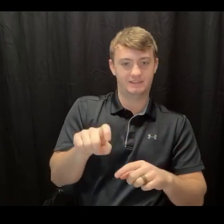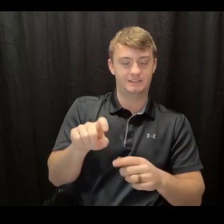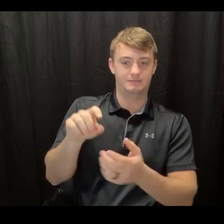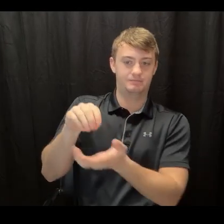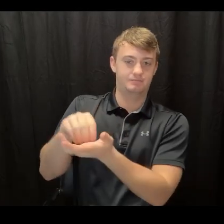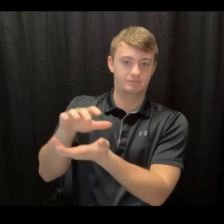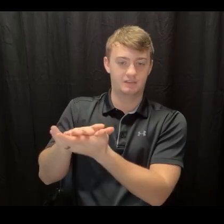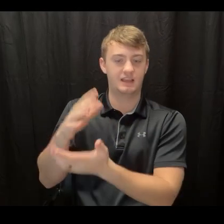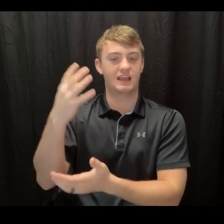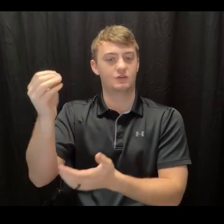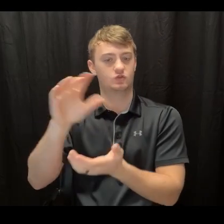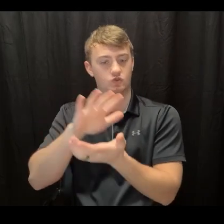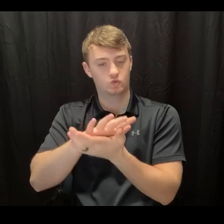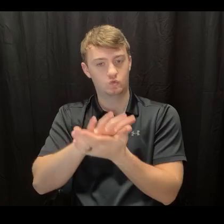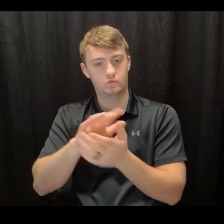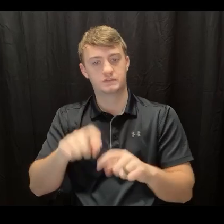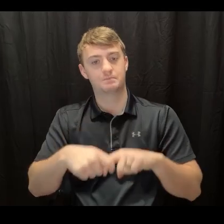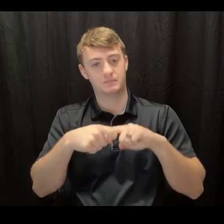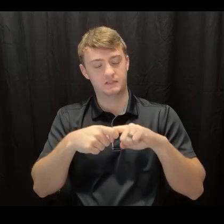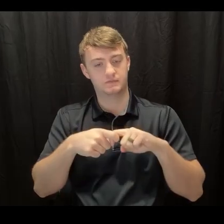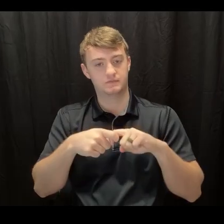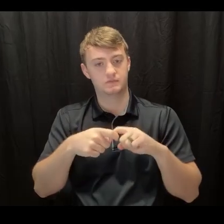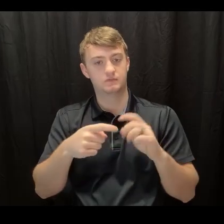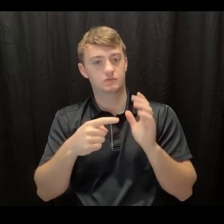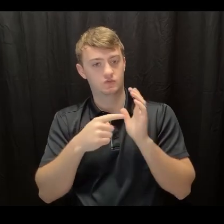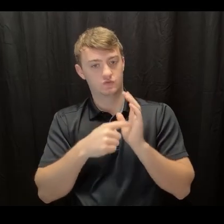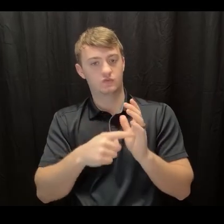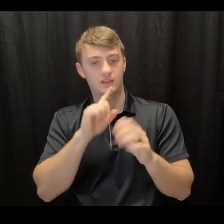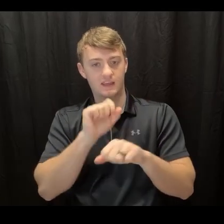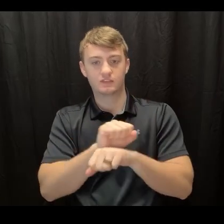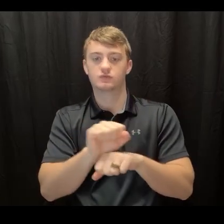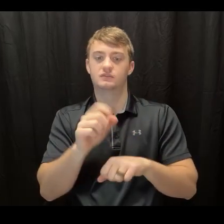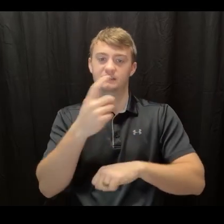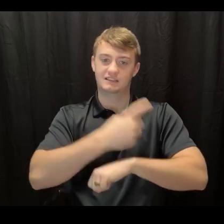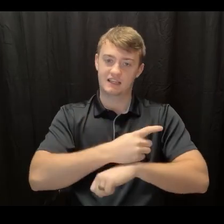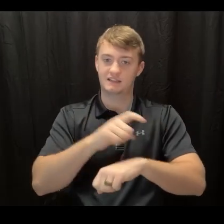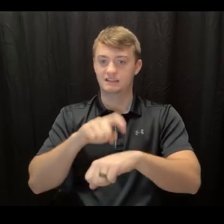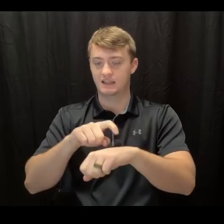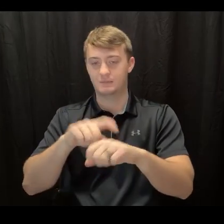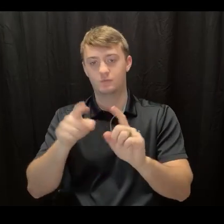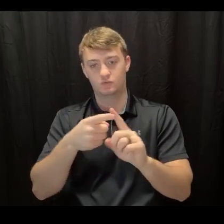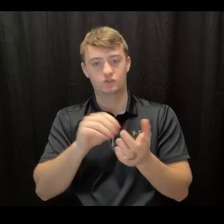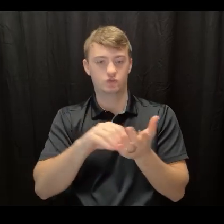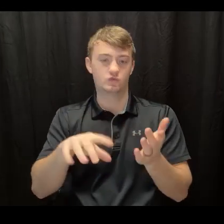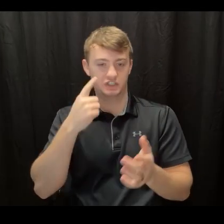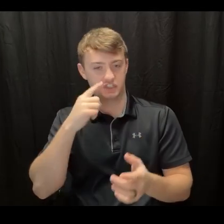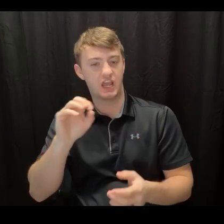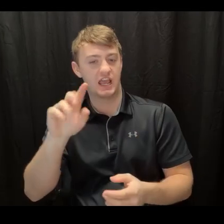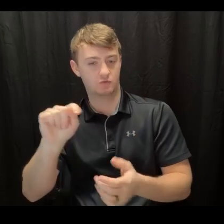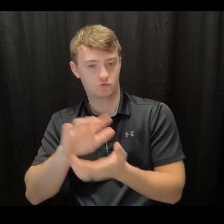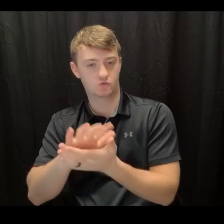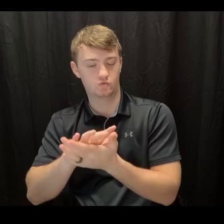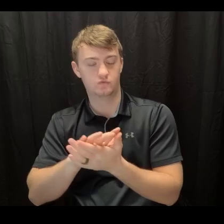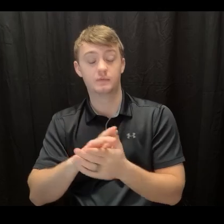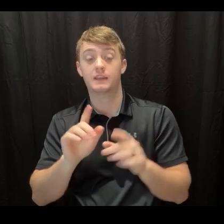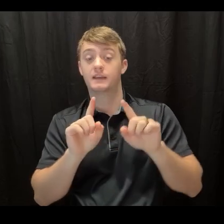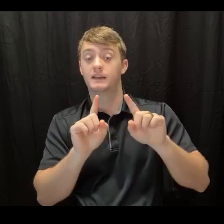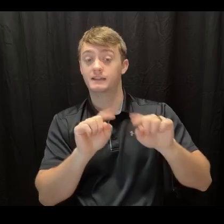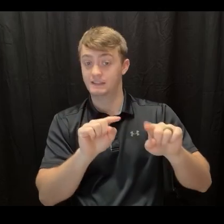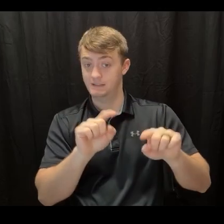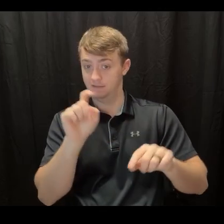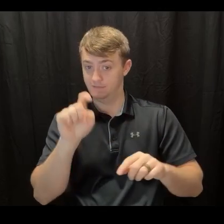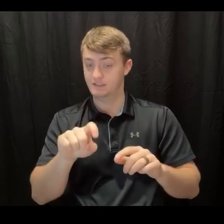be recorded as an out-of-school suspension, reflecting the actual date and time the student checks out of school.